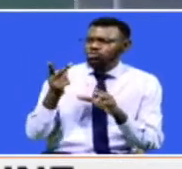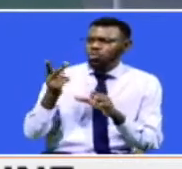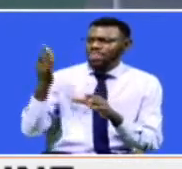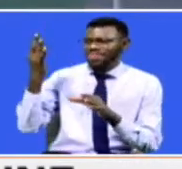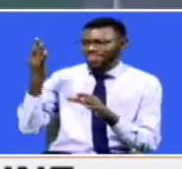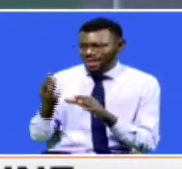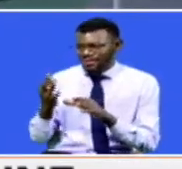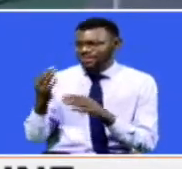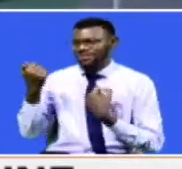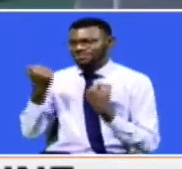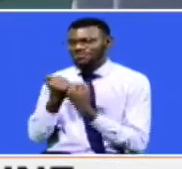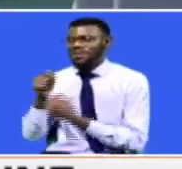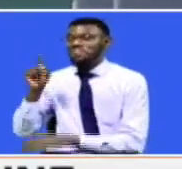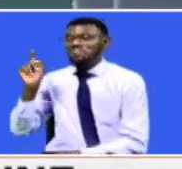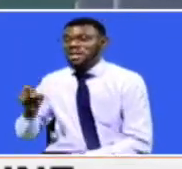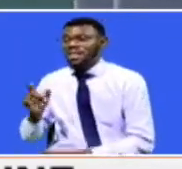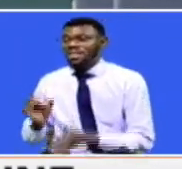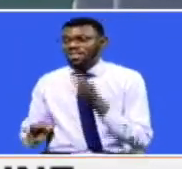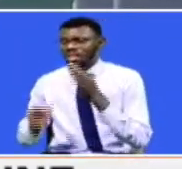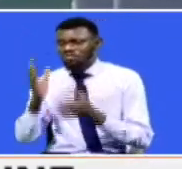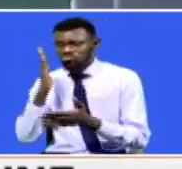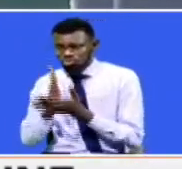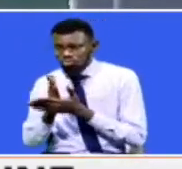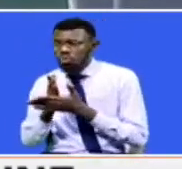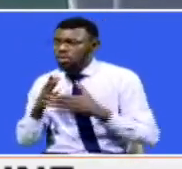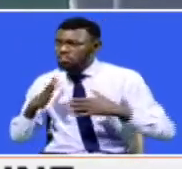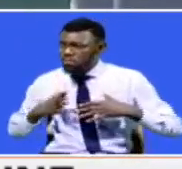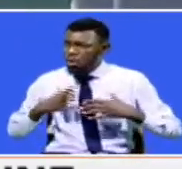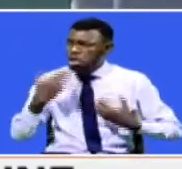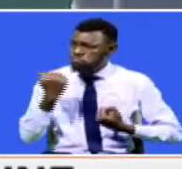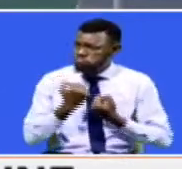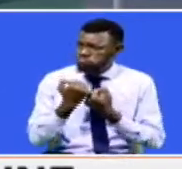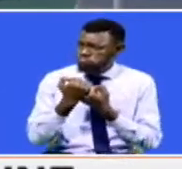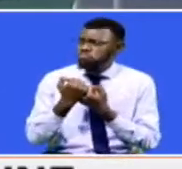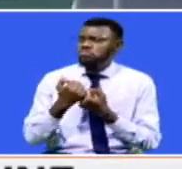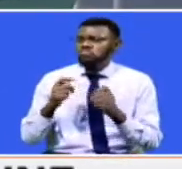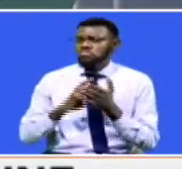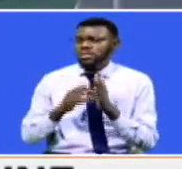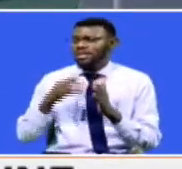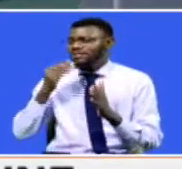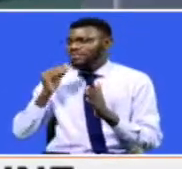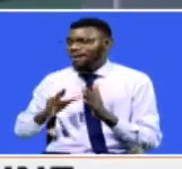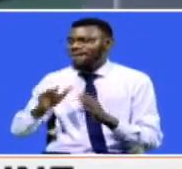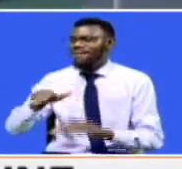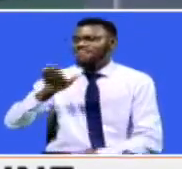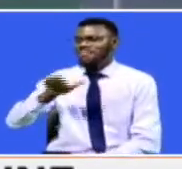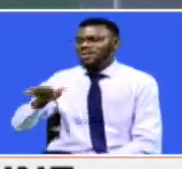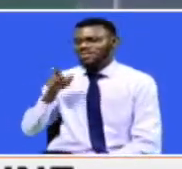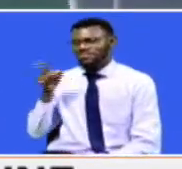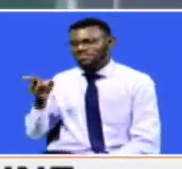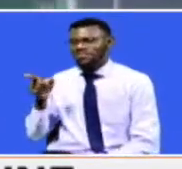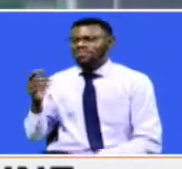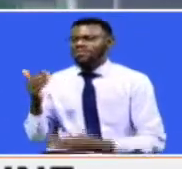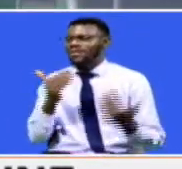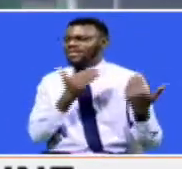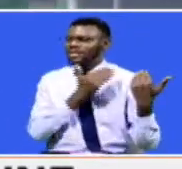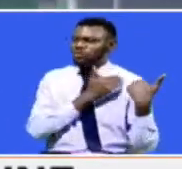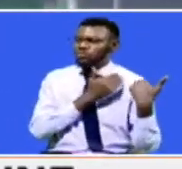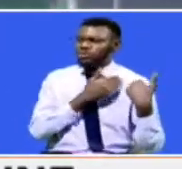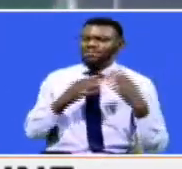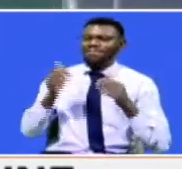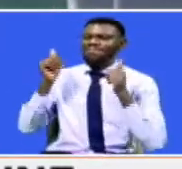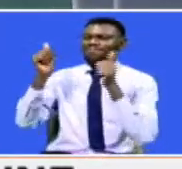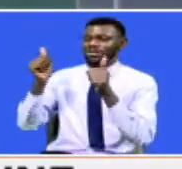House, right? And then if indeed it is moved and supported as such, then the Speaker of the Parliament will then notify their counterpart